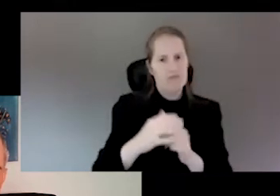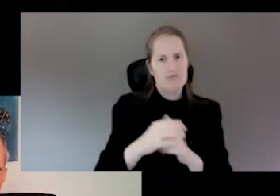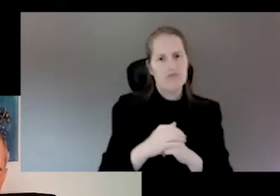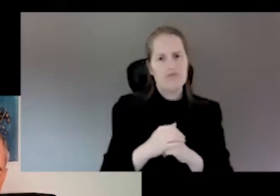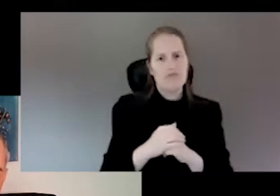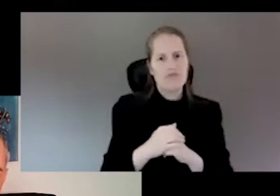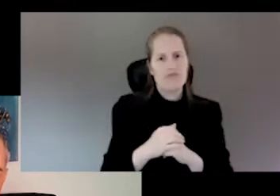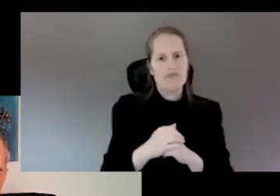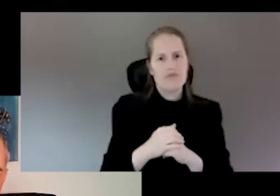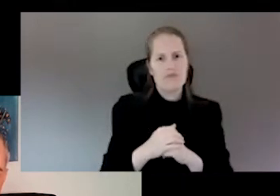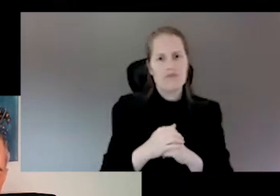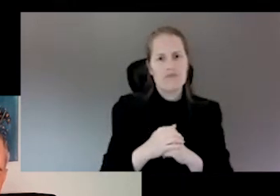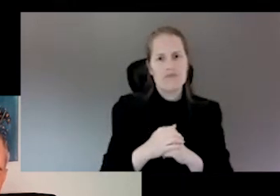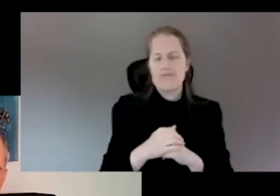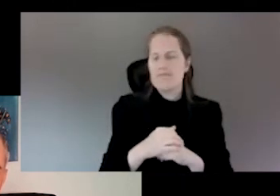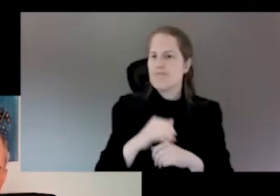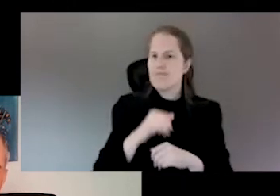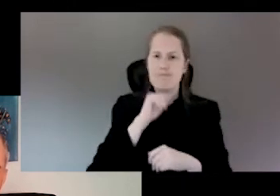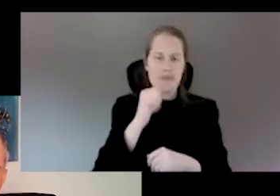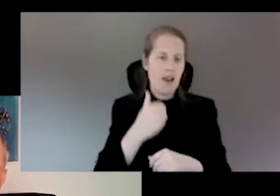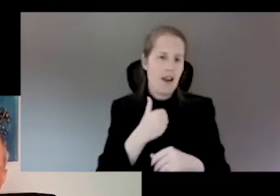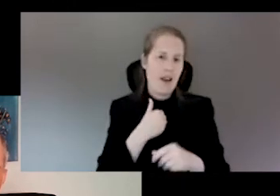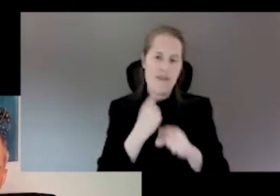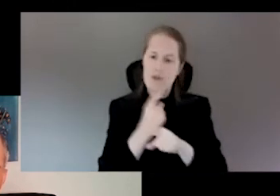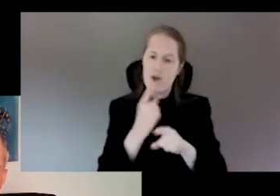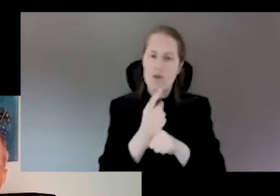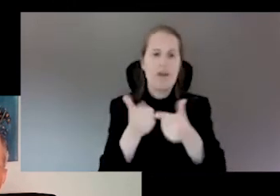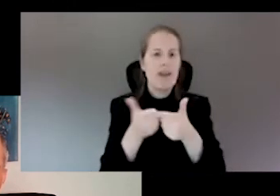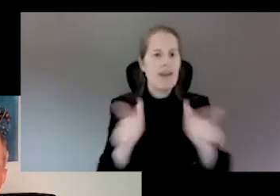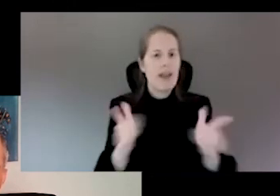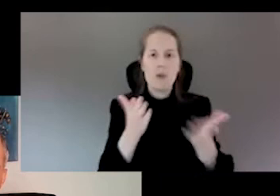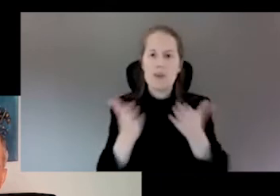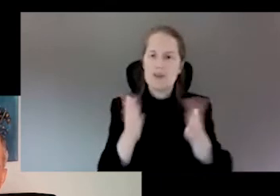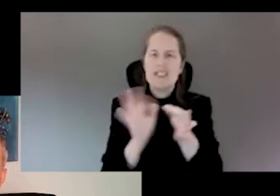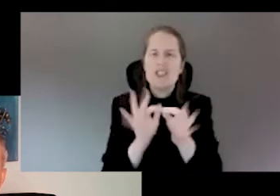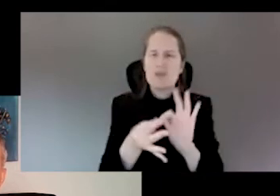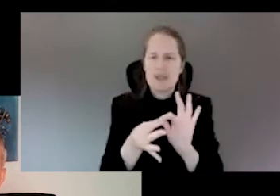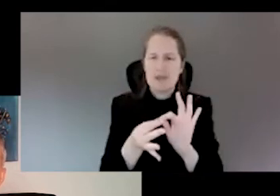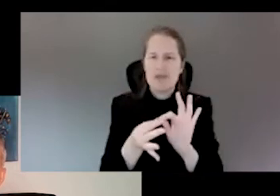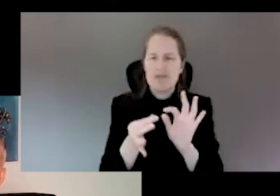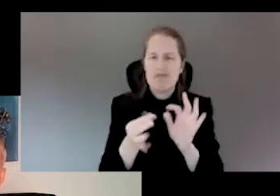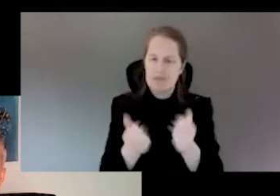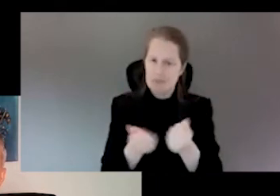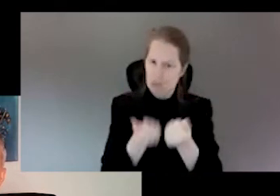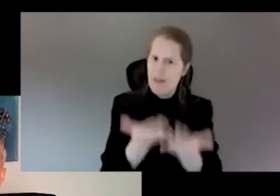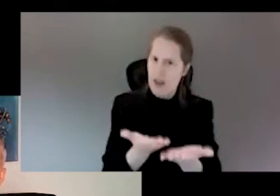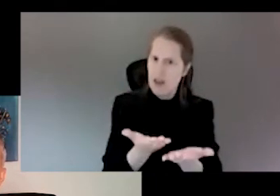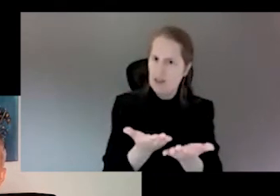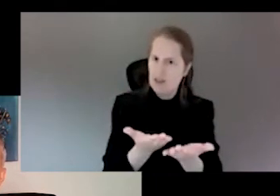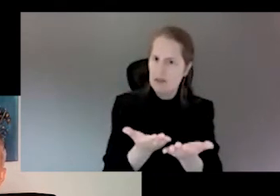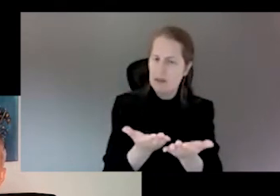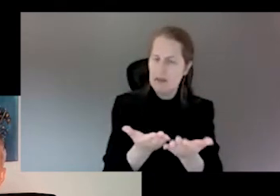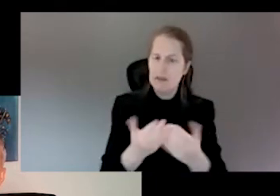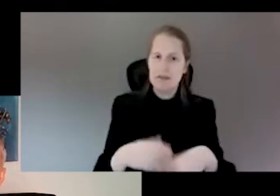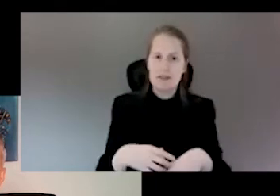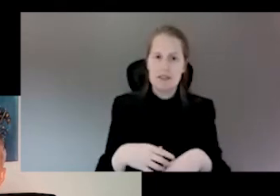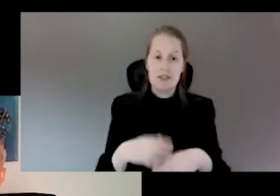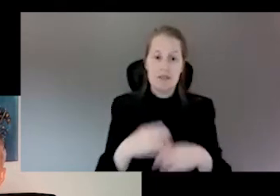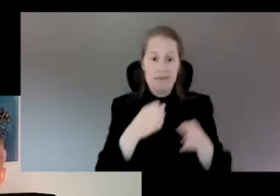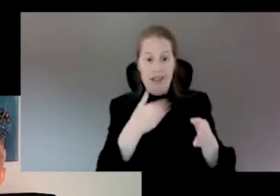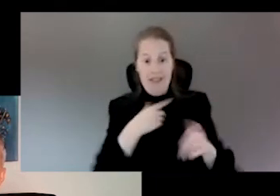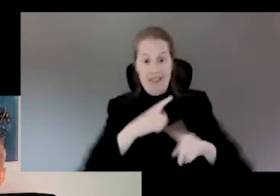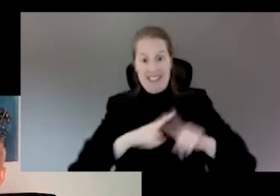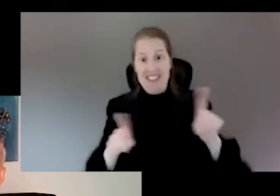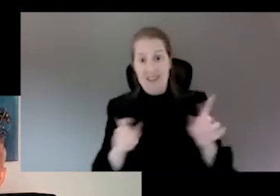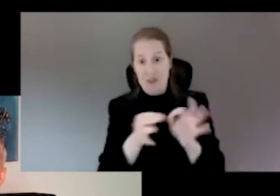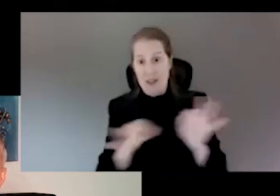the appropriate language services interpretation for somebody who has a different language other than